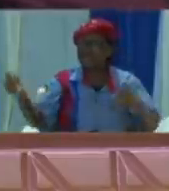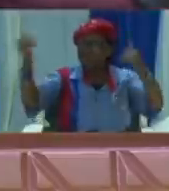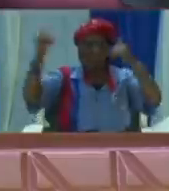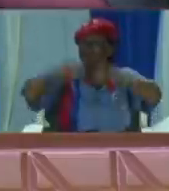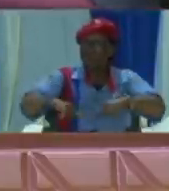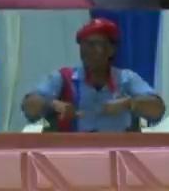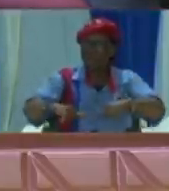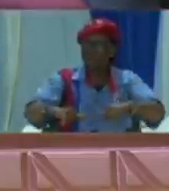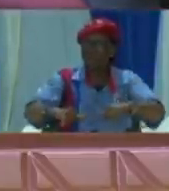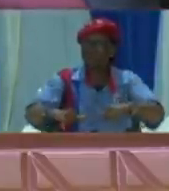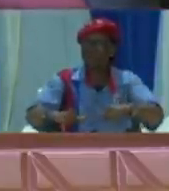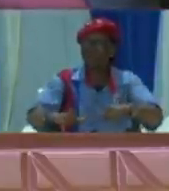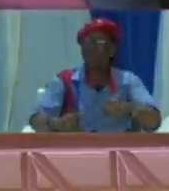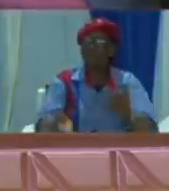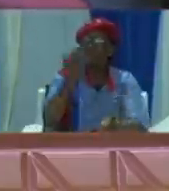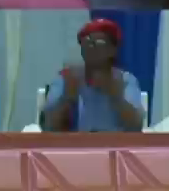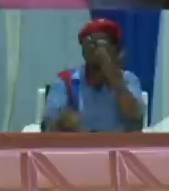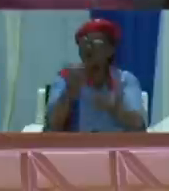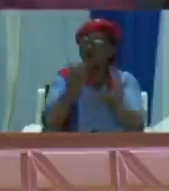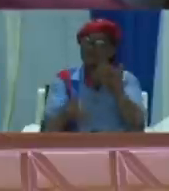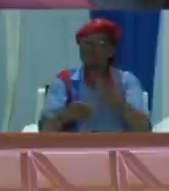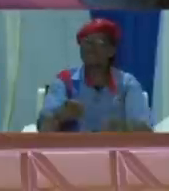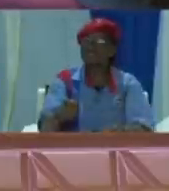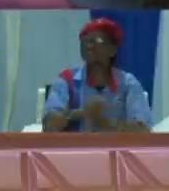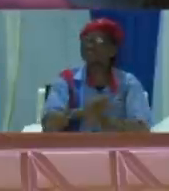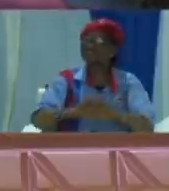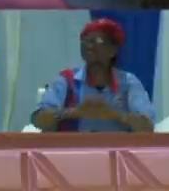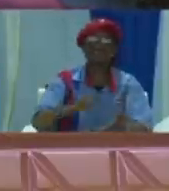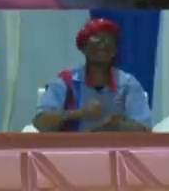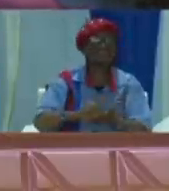Burnt down. Destroyed.